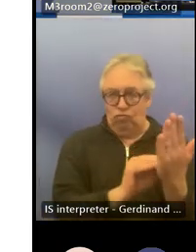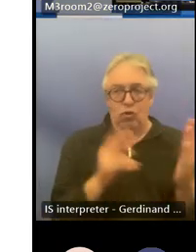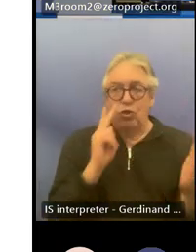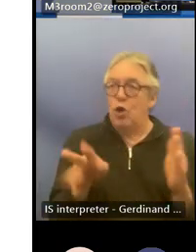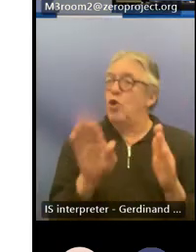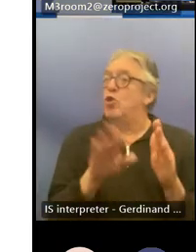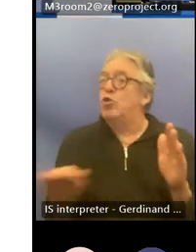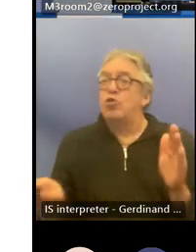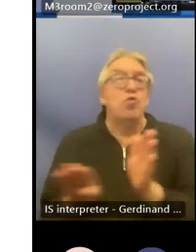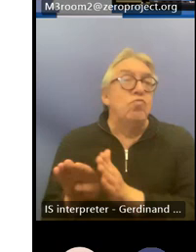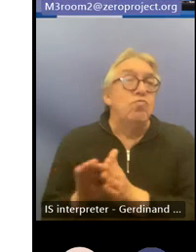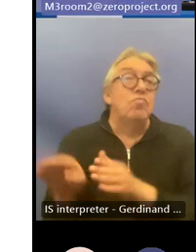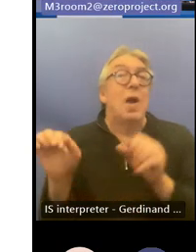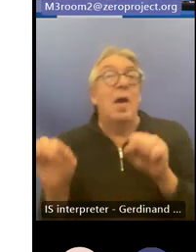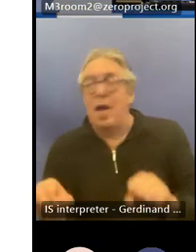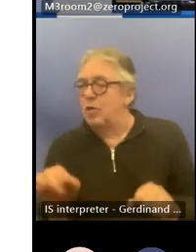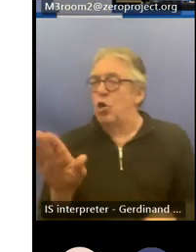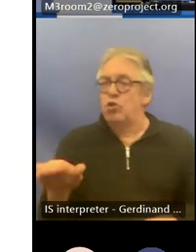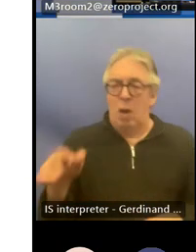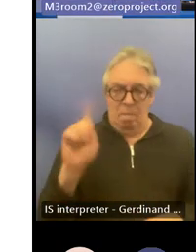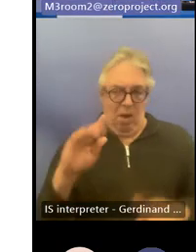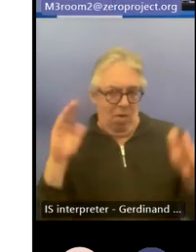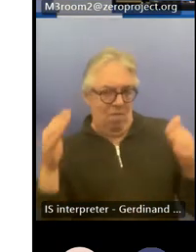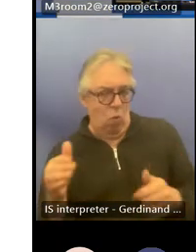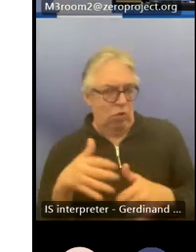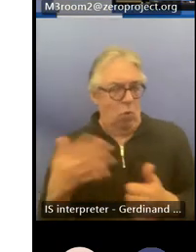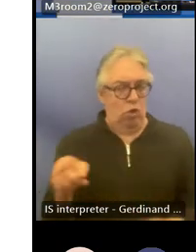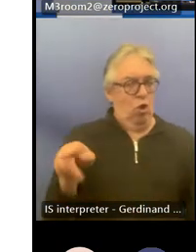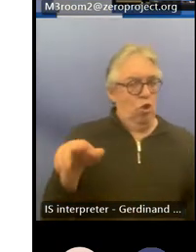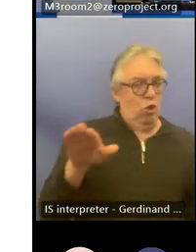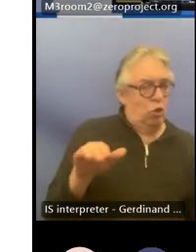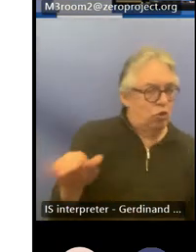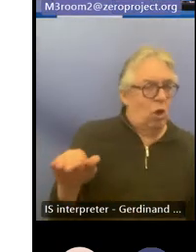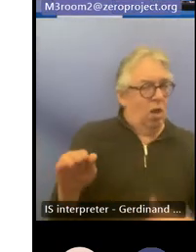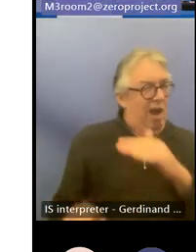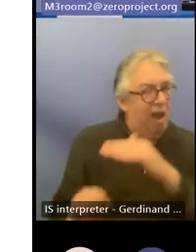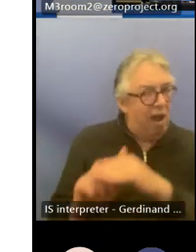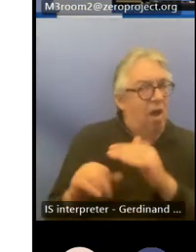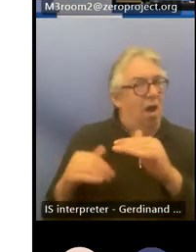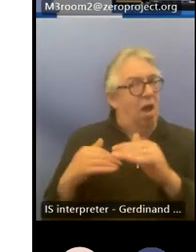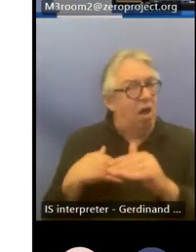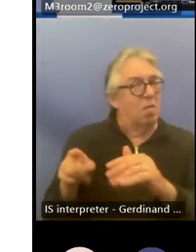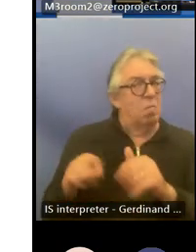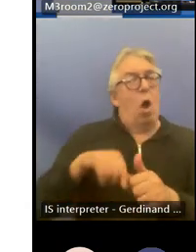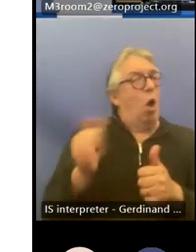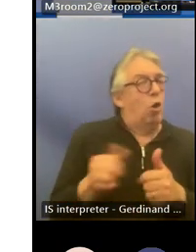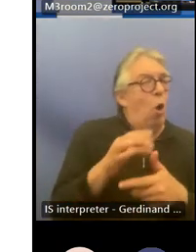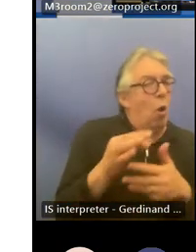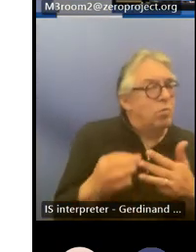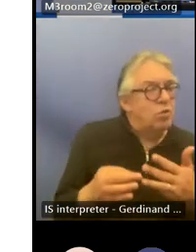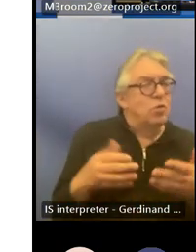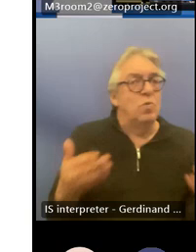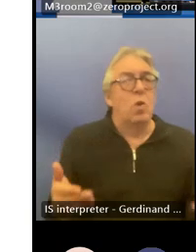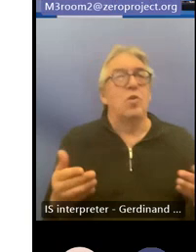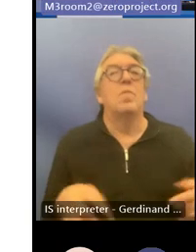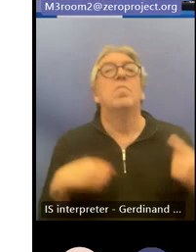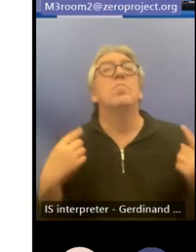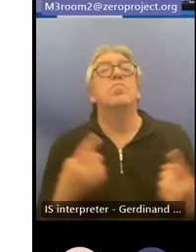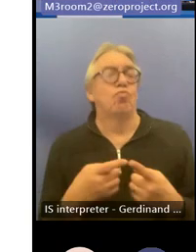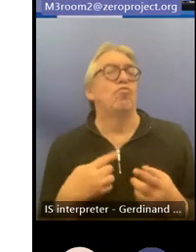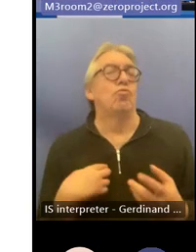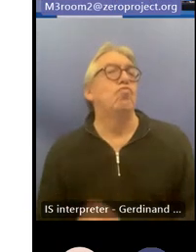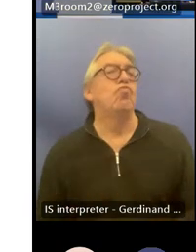This is where the child needs to focus. Okay, this child cannot go beyond this, but here, these are the other options. So this is something that we've clearly developed and we've